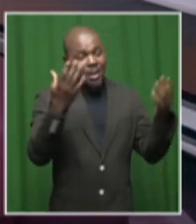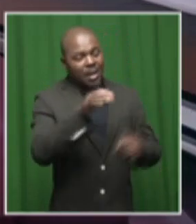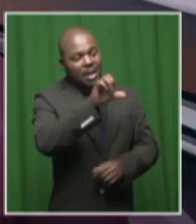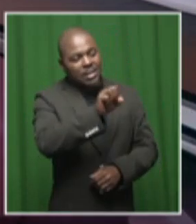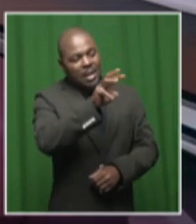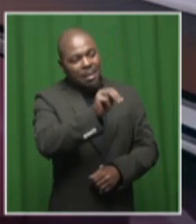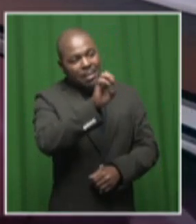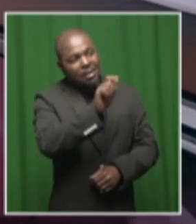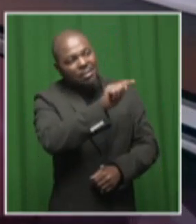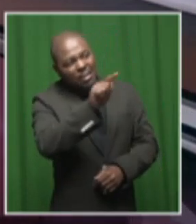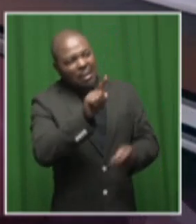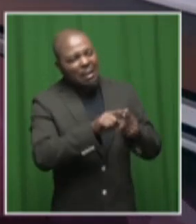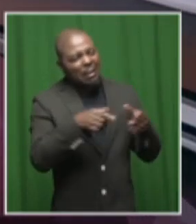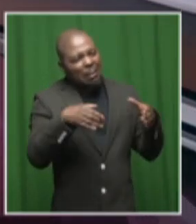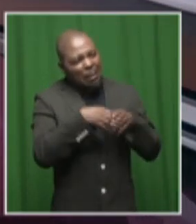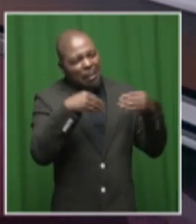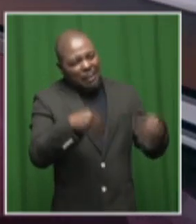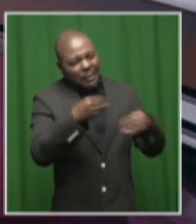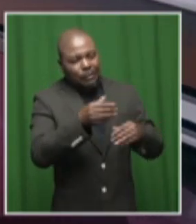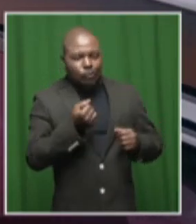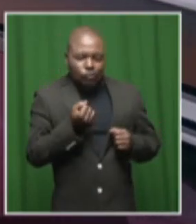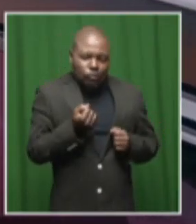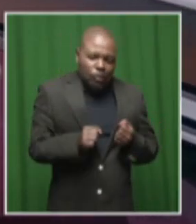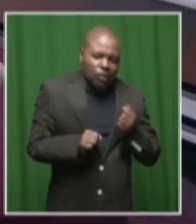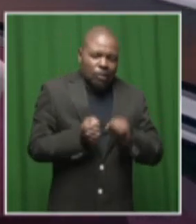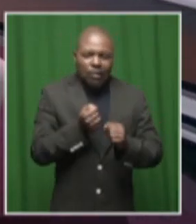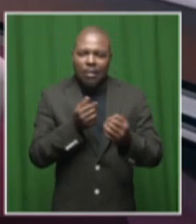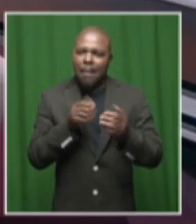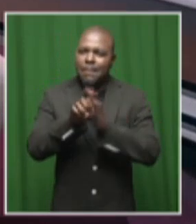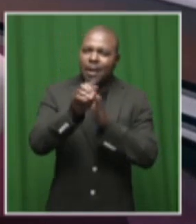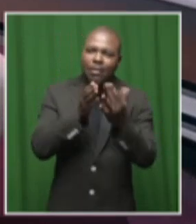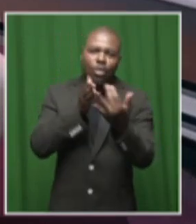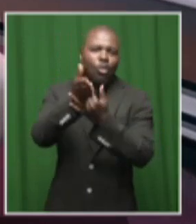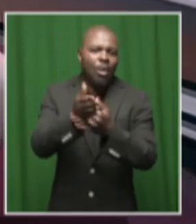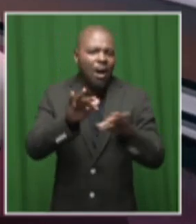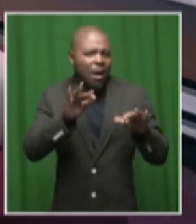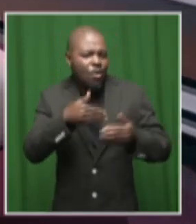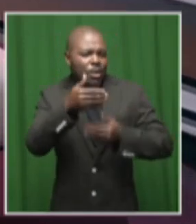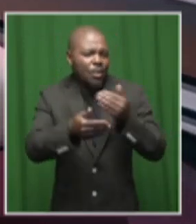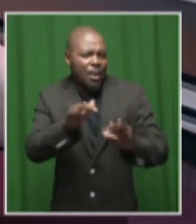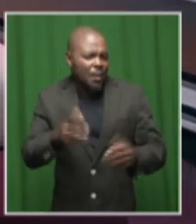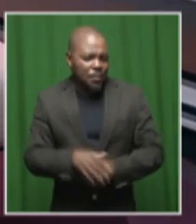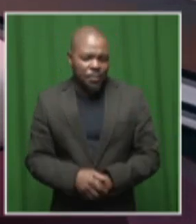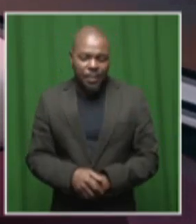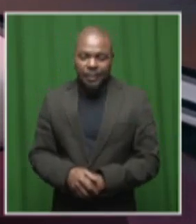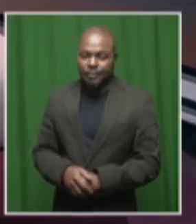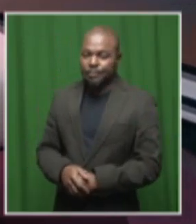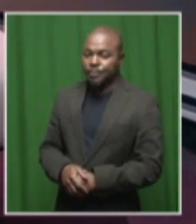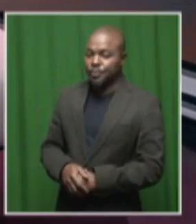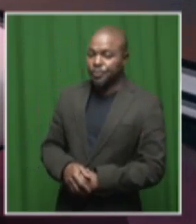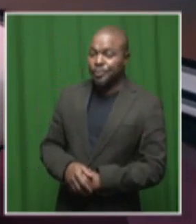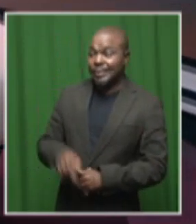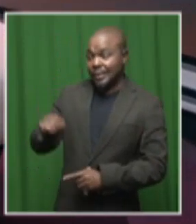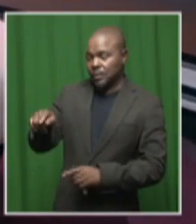small entrepreneurs have been struggling with the barriers to markets. So how then do we navigate around this? And so this